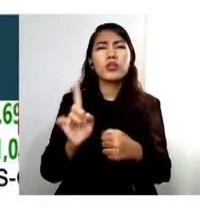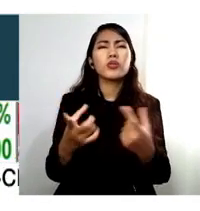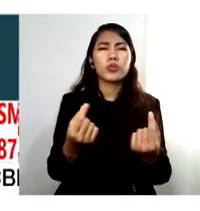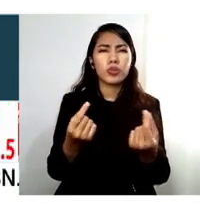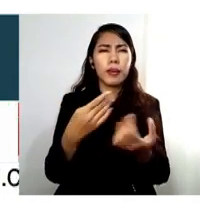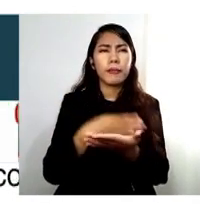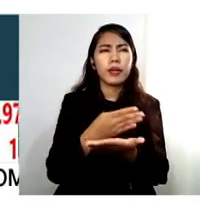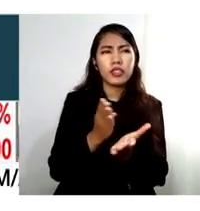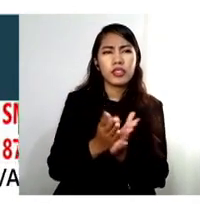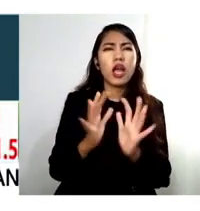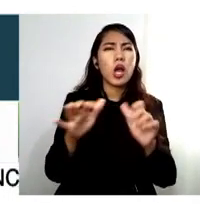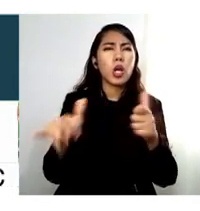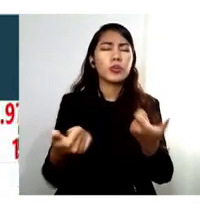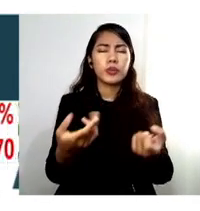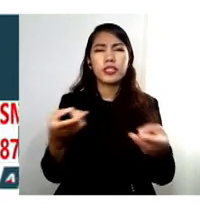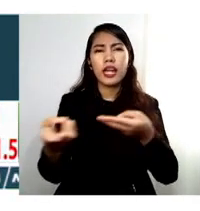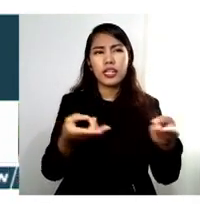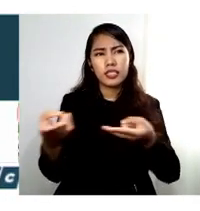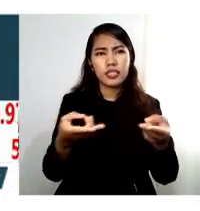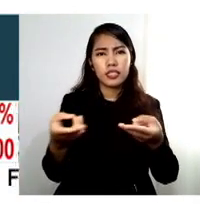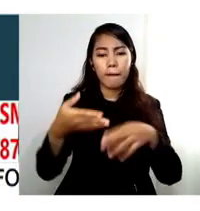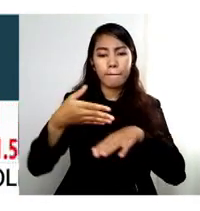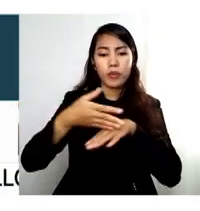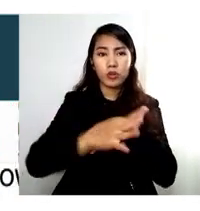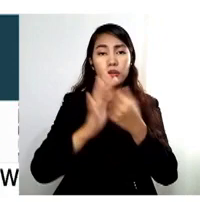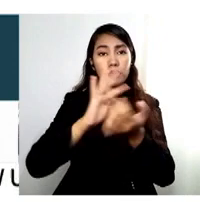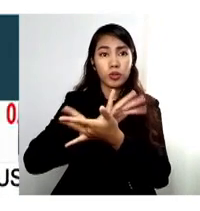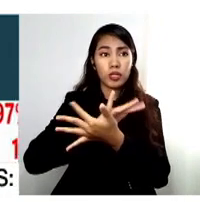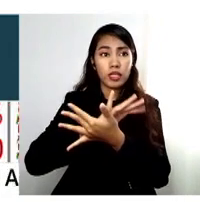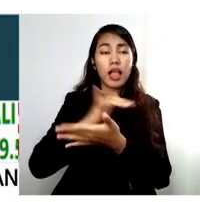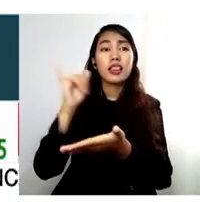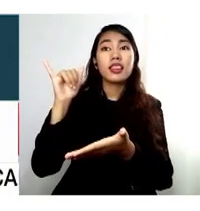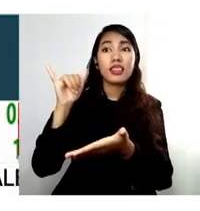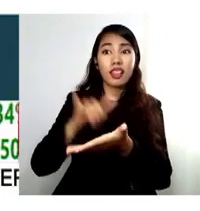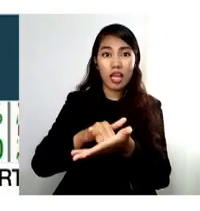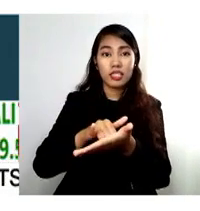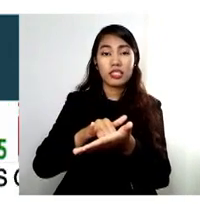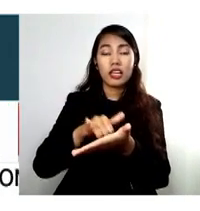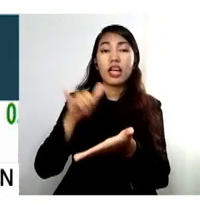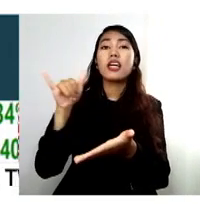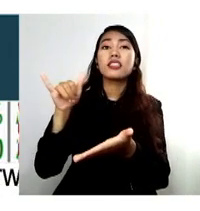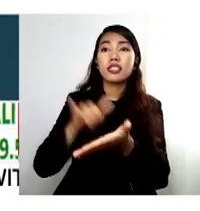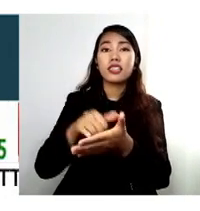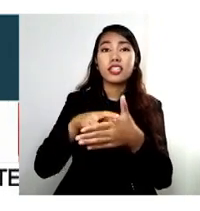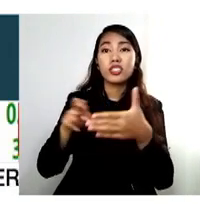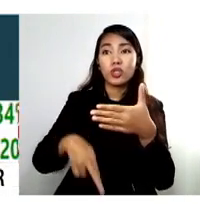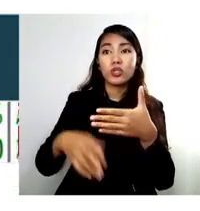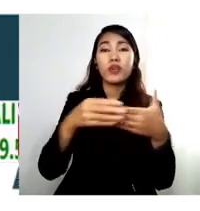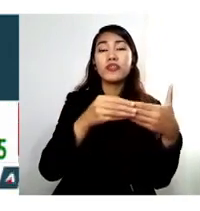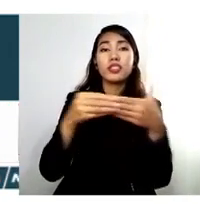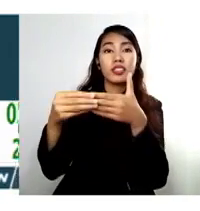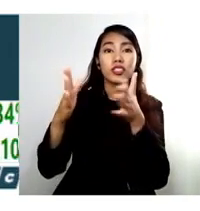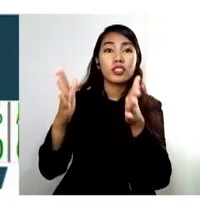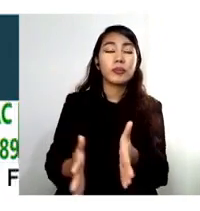will be translated post the pandemic, that's going to reflect on the kind of leadership and the kind of state the nation